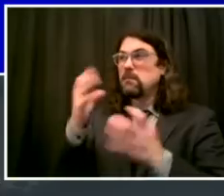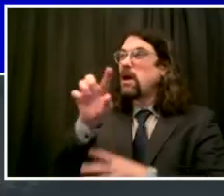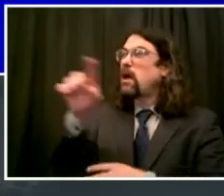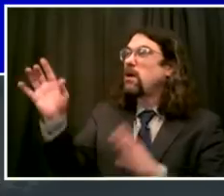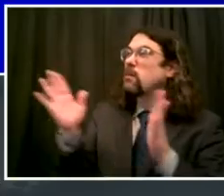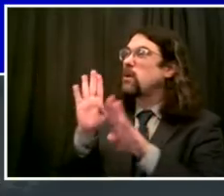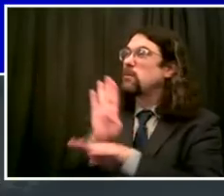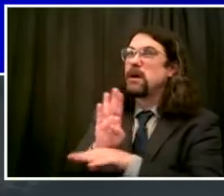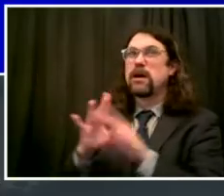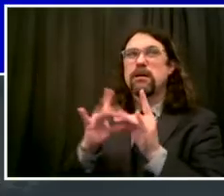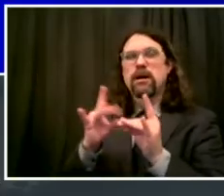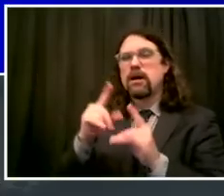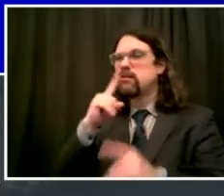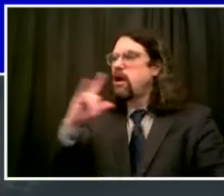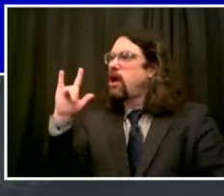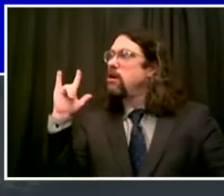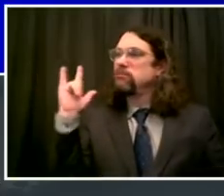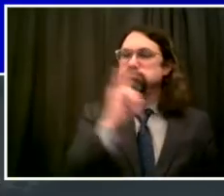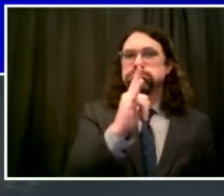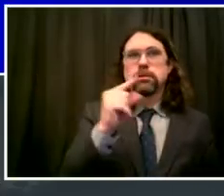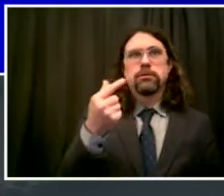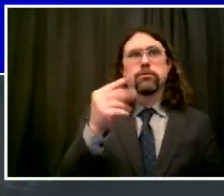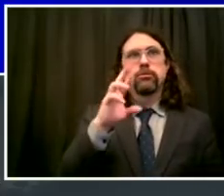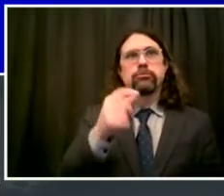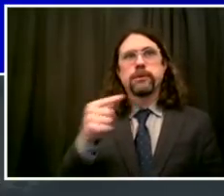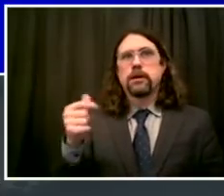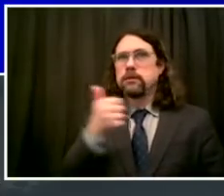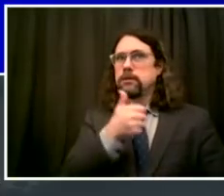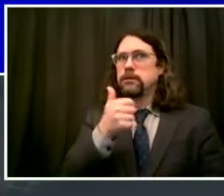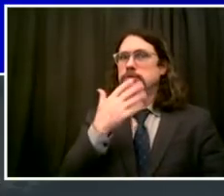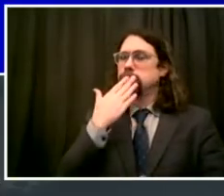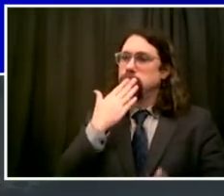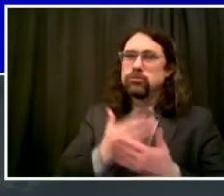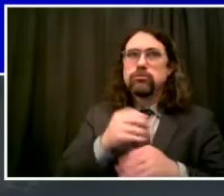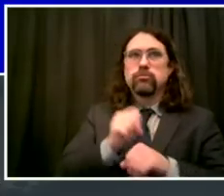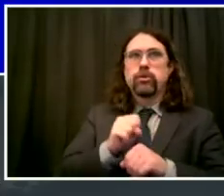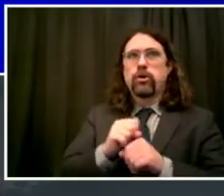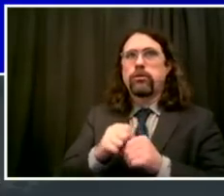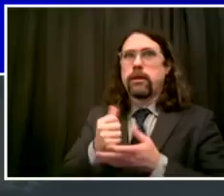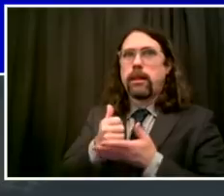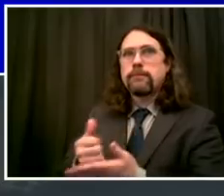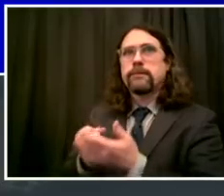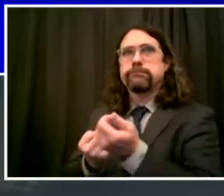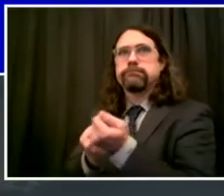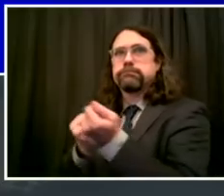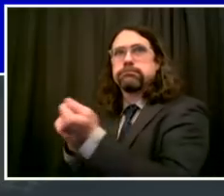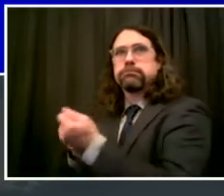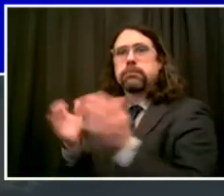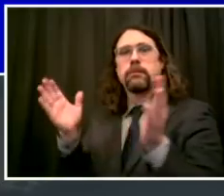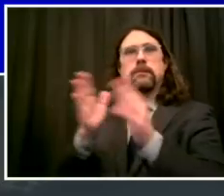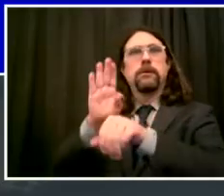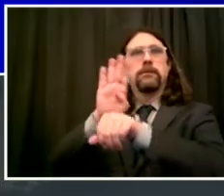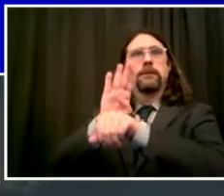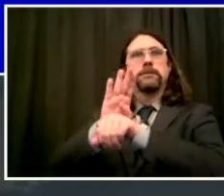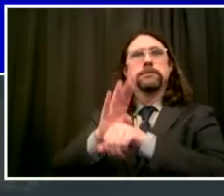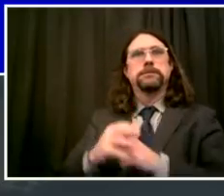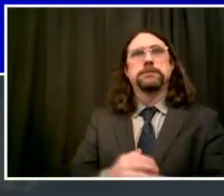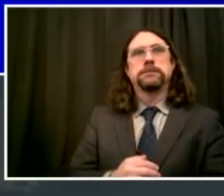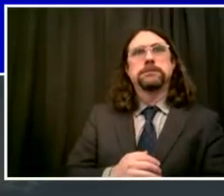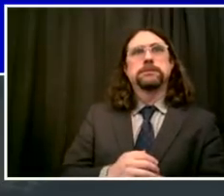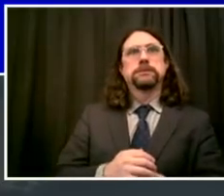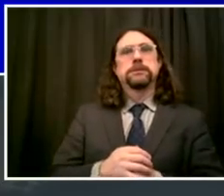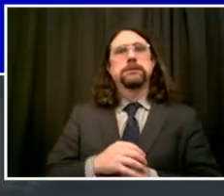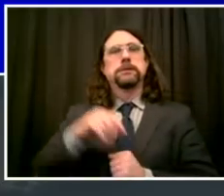city. He's going to bring that expertise to bear to help us develop a whole new approach to bringing resources and support to those